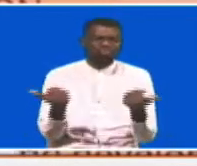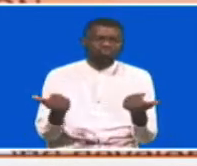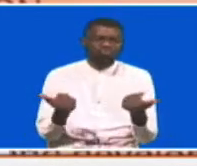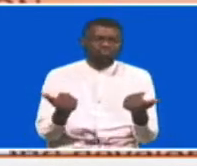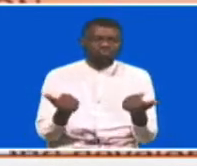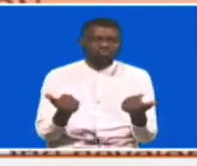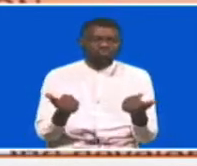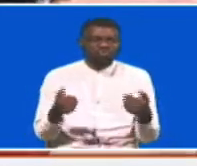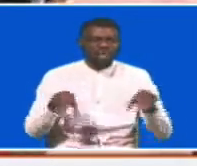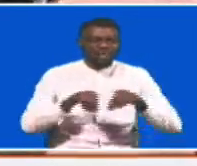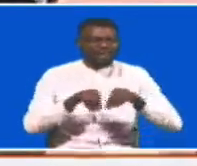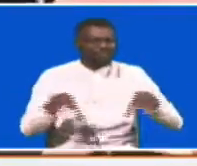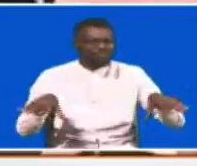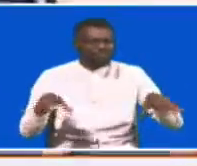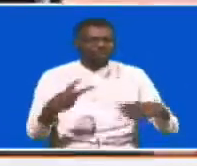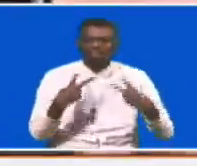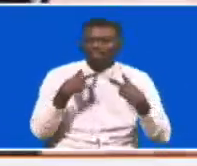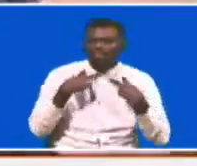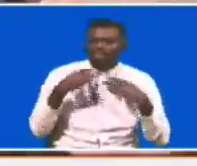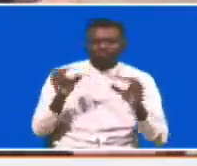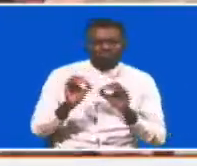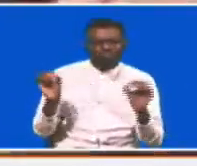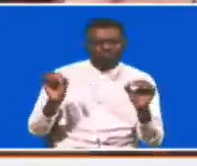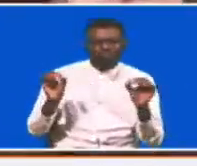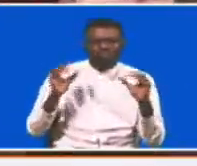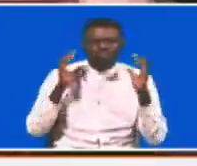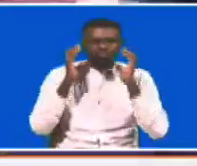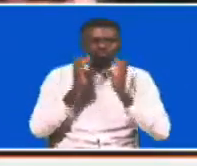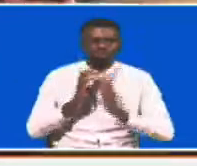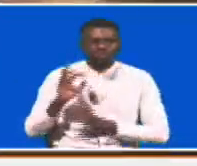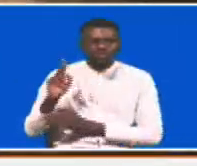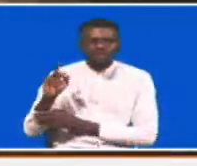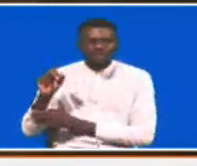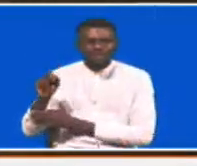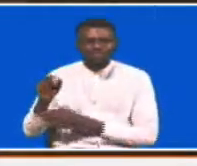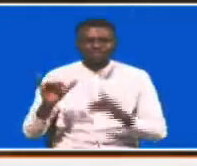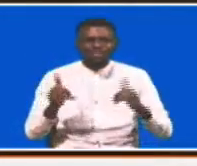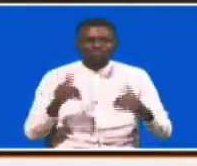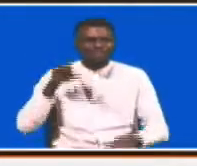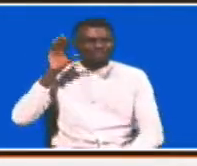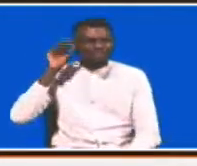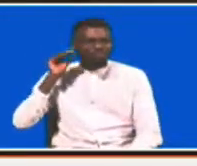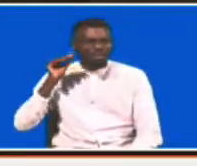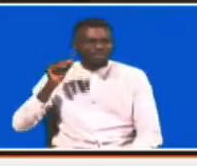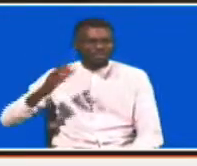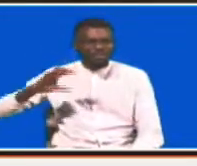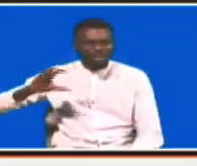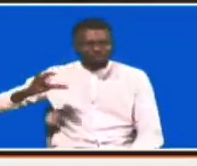devolution is not stifled. Tobias Changi, KTN News, Mombasa County.